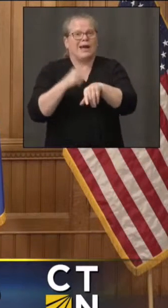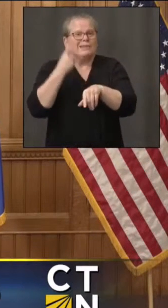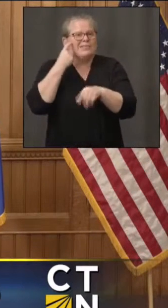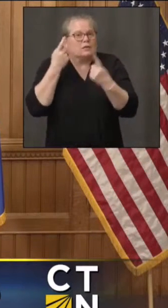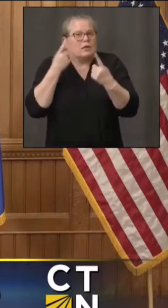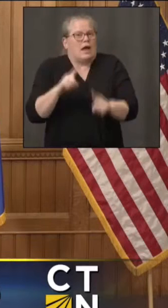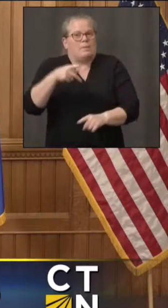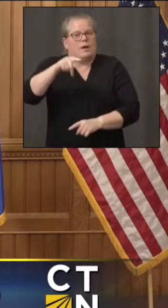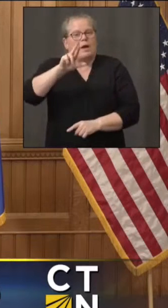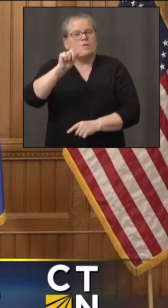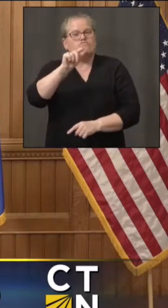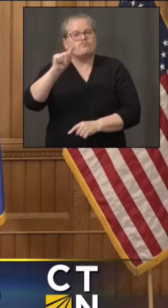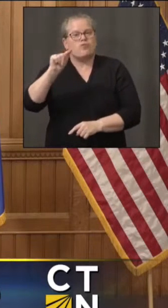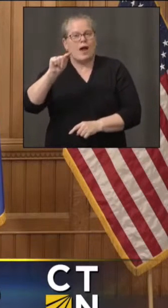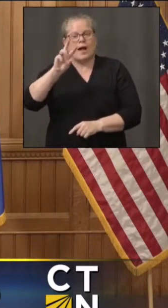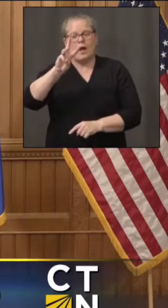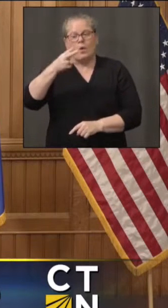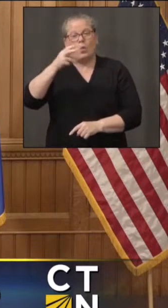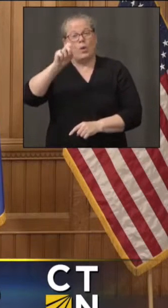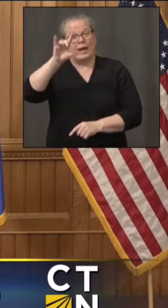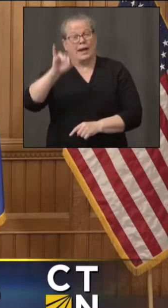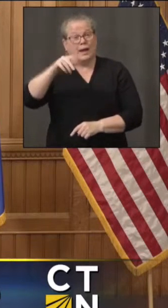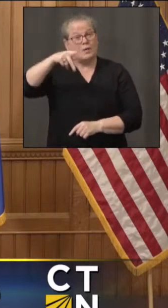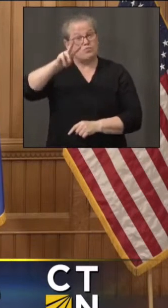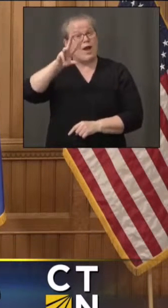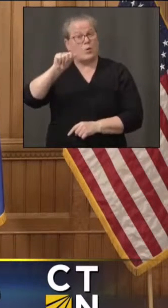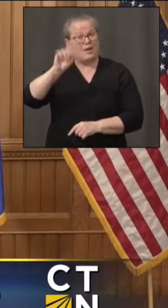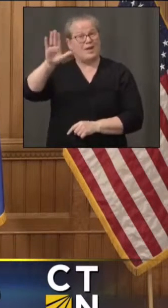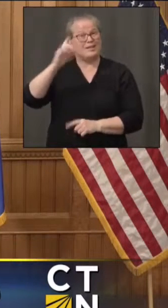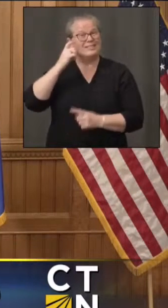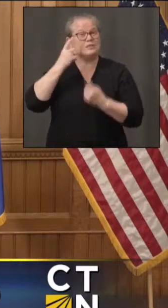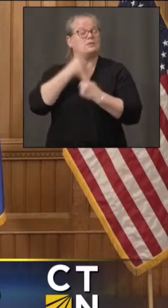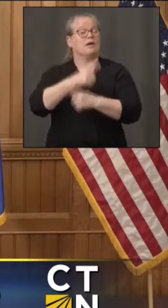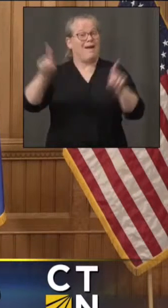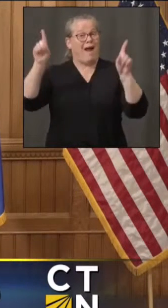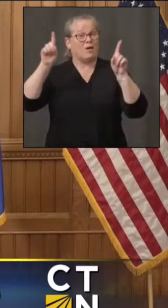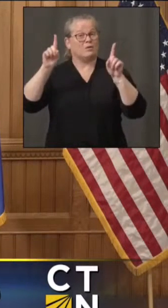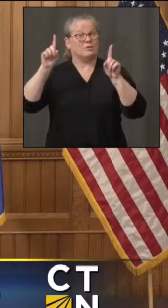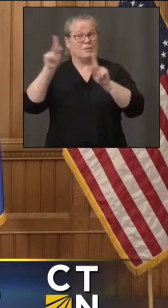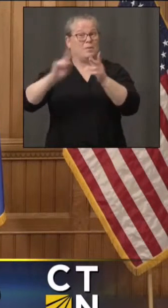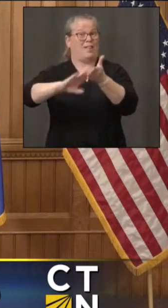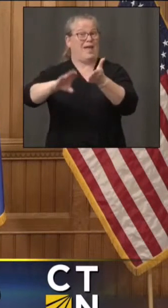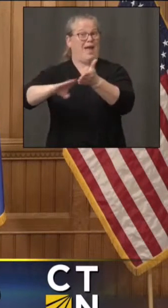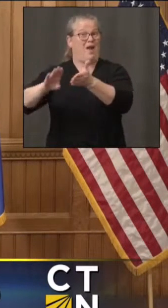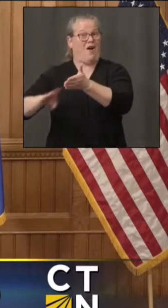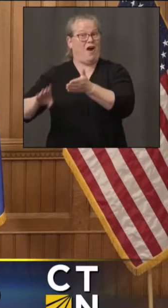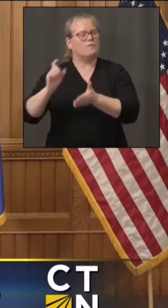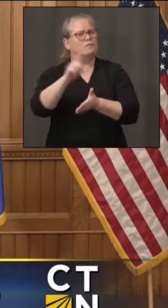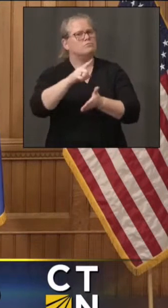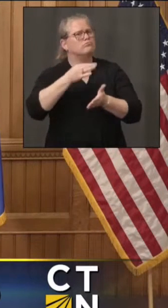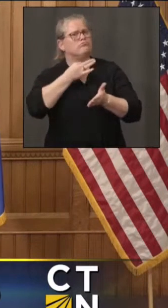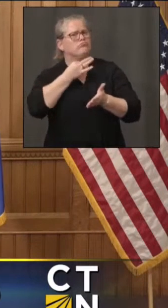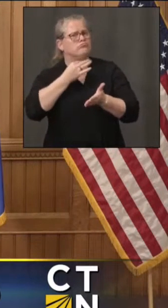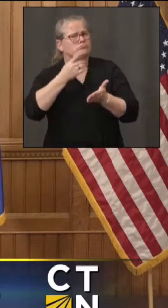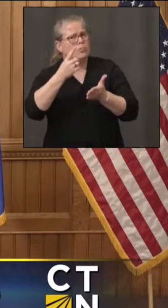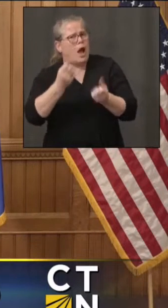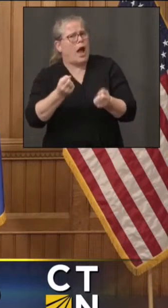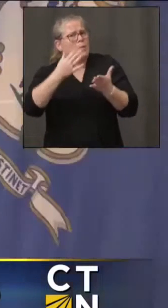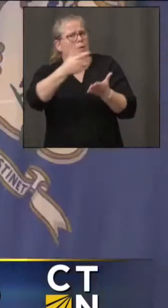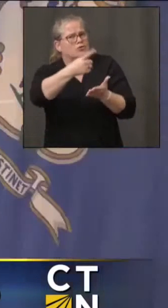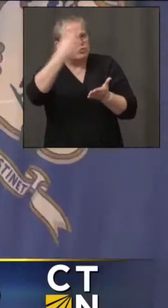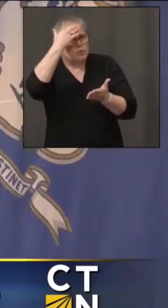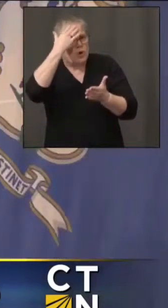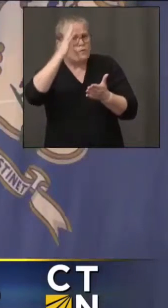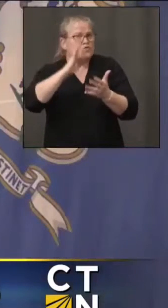about it? Have you been in contact with leaders there, and do you know the number of Connecticut workers that are affected? I certainly